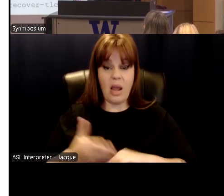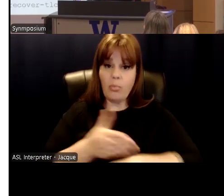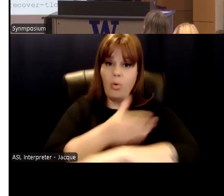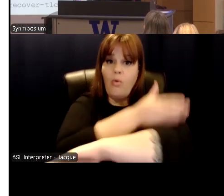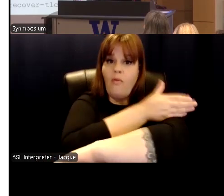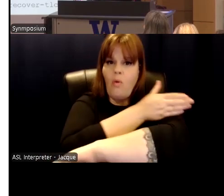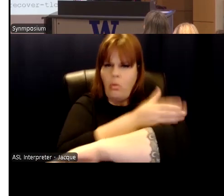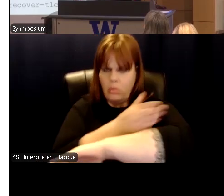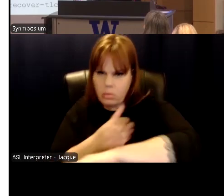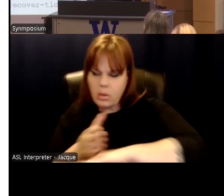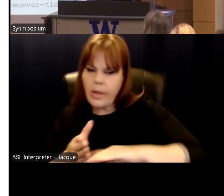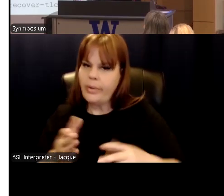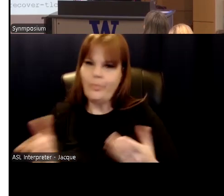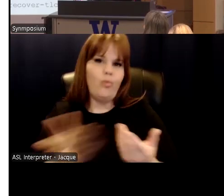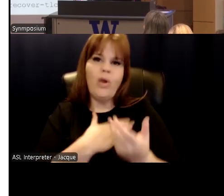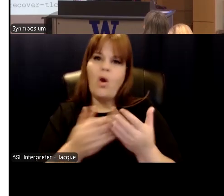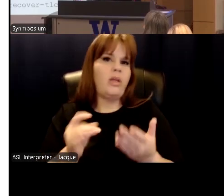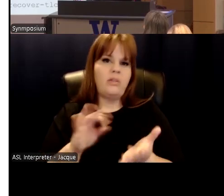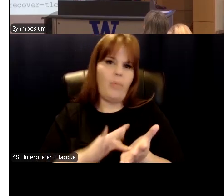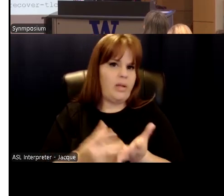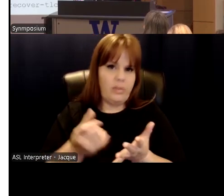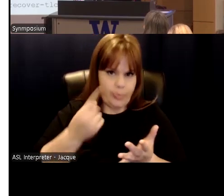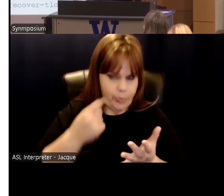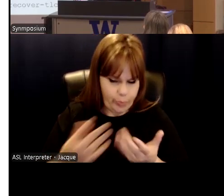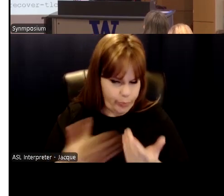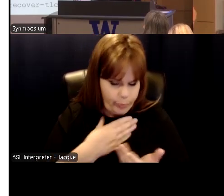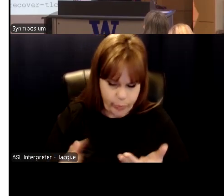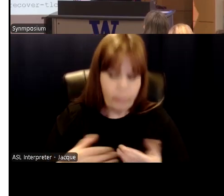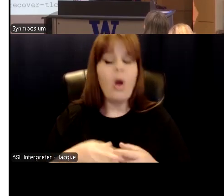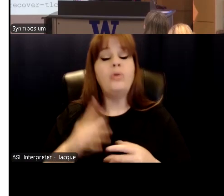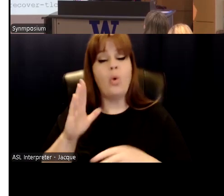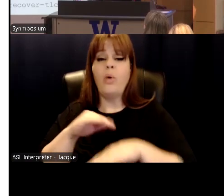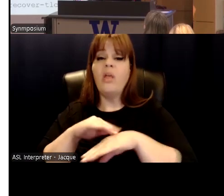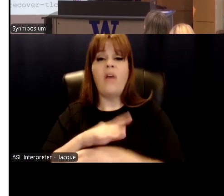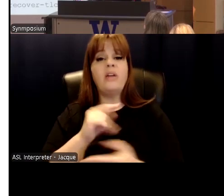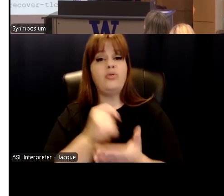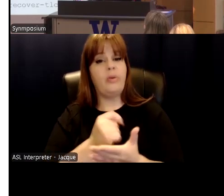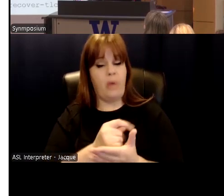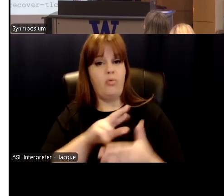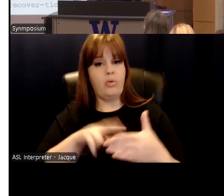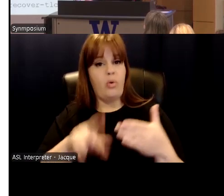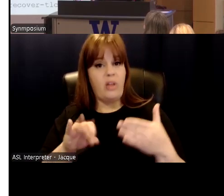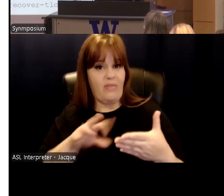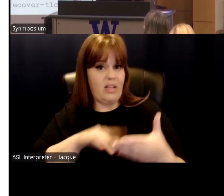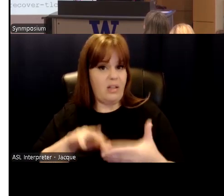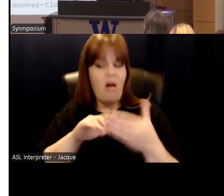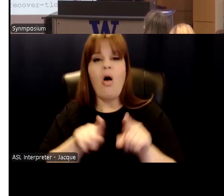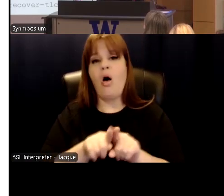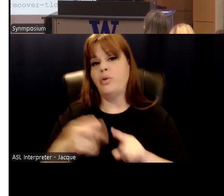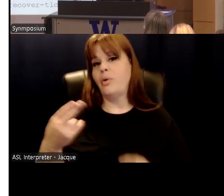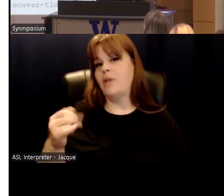medication. So this will affect the treatment results of the study. Also, this is a heterogeneous disease,